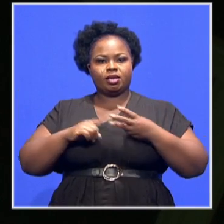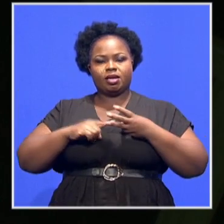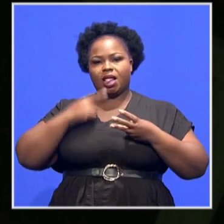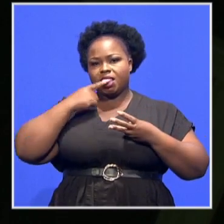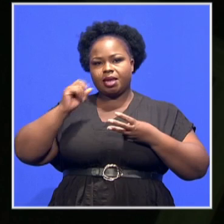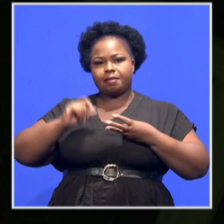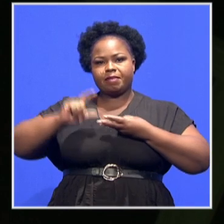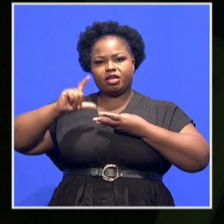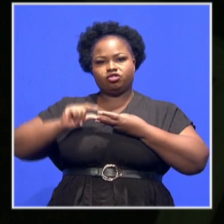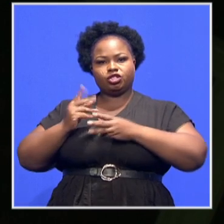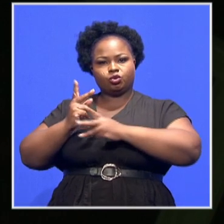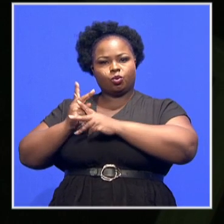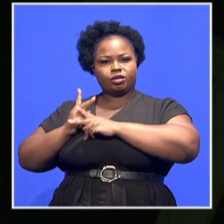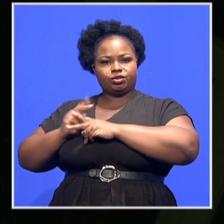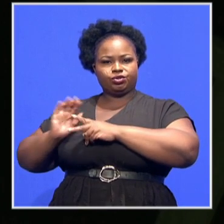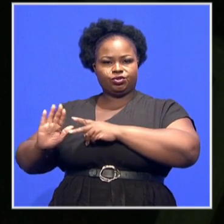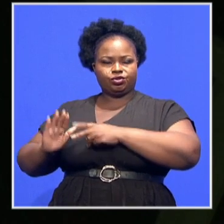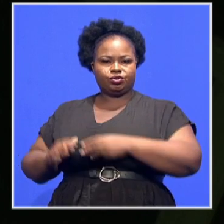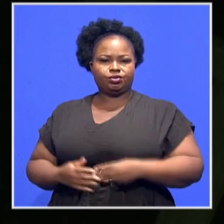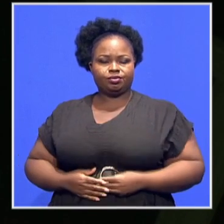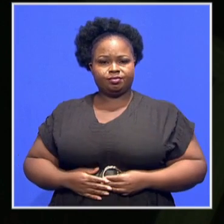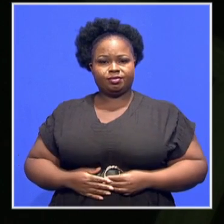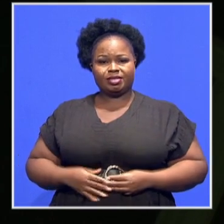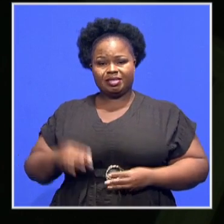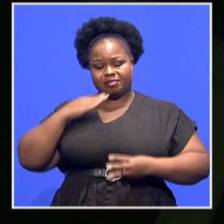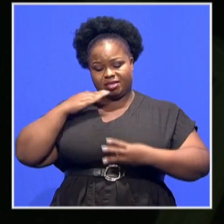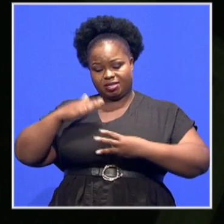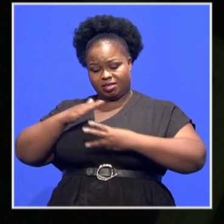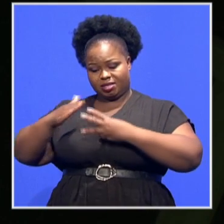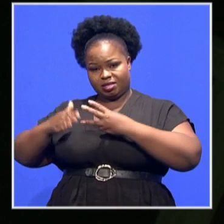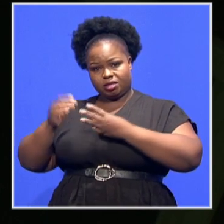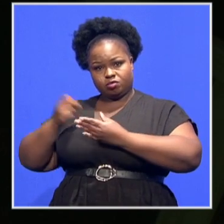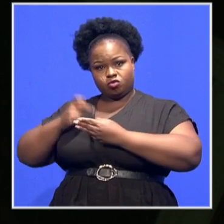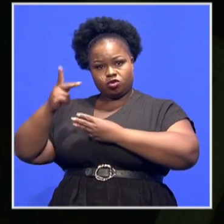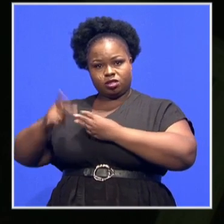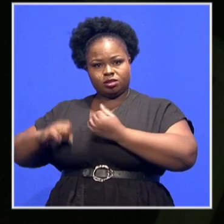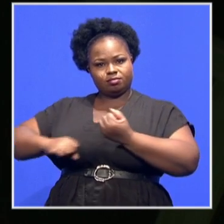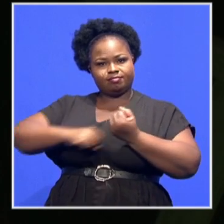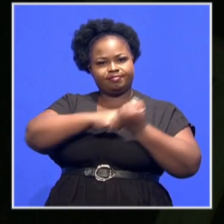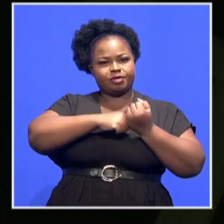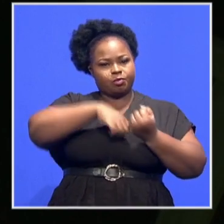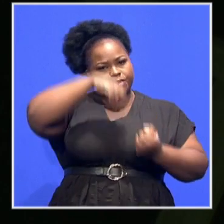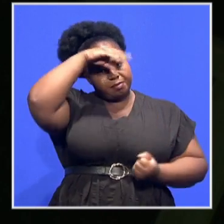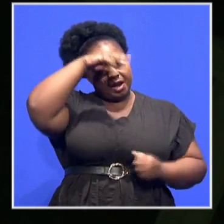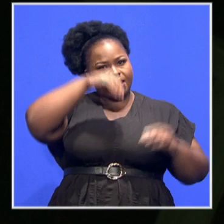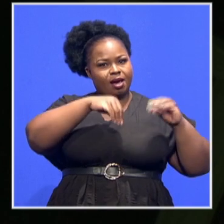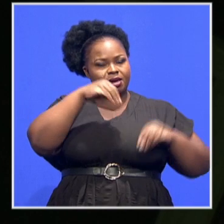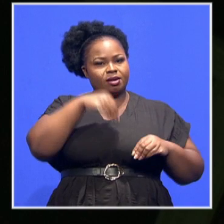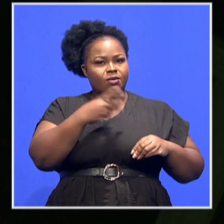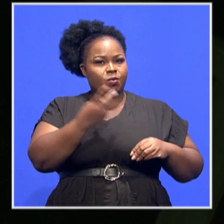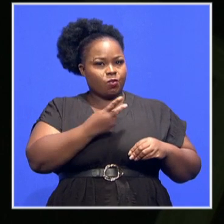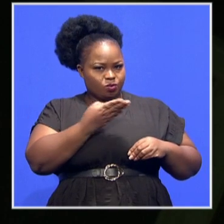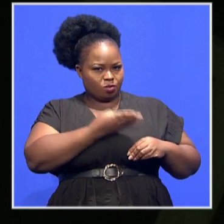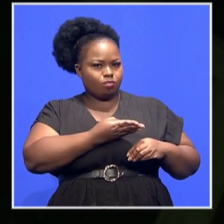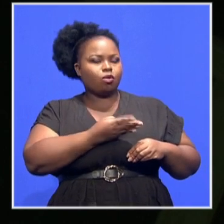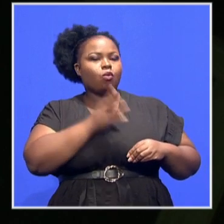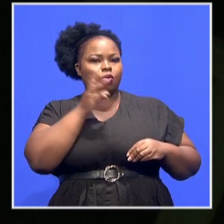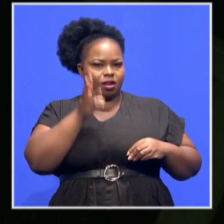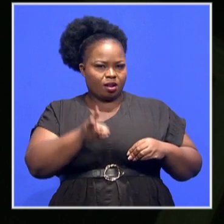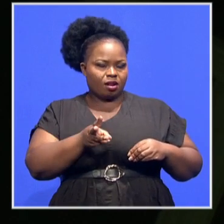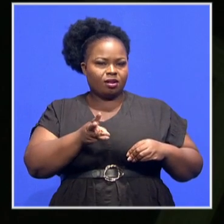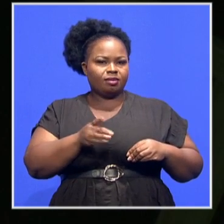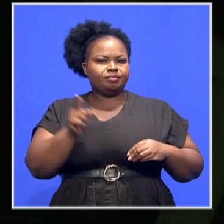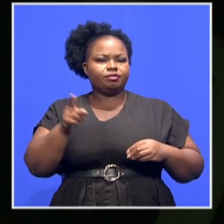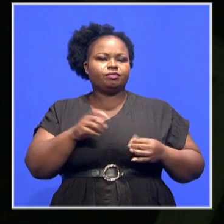storage. Not only will these projects support mining operations themselves and bring